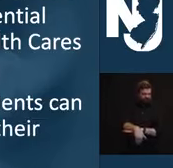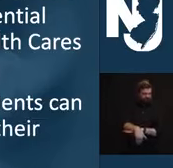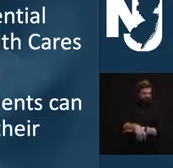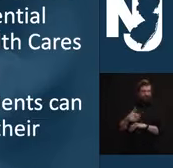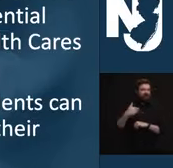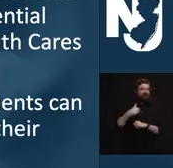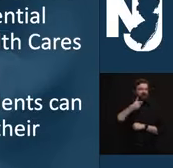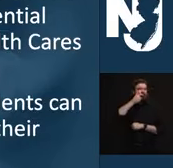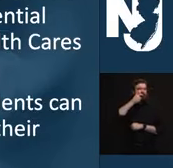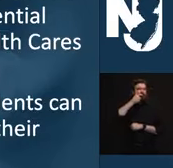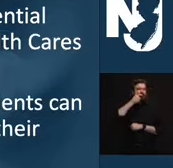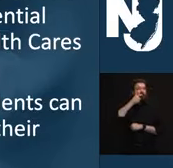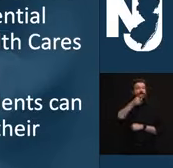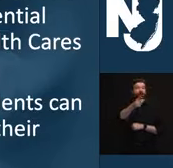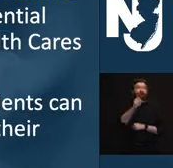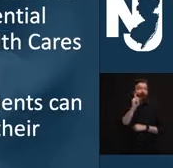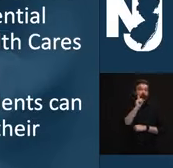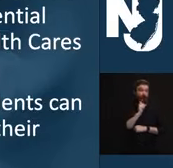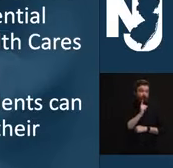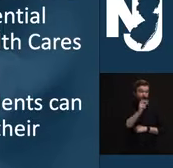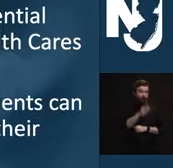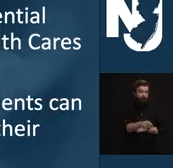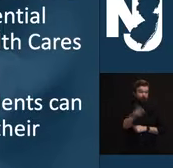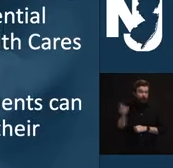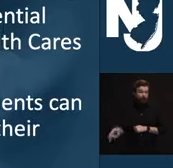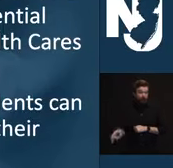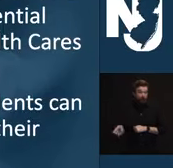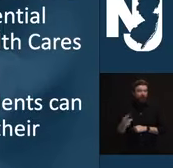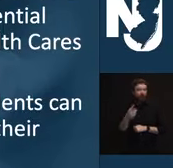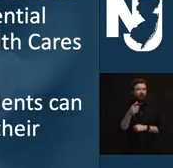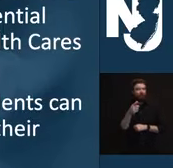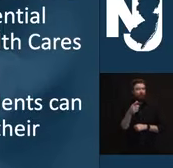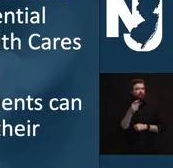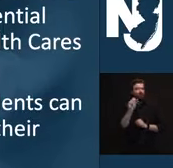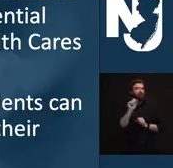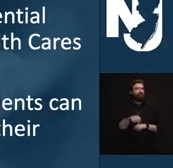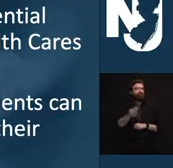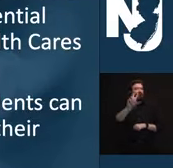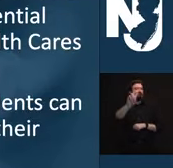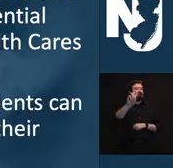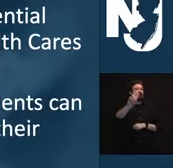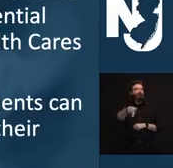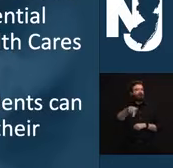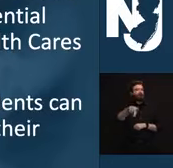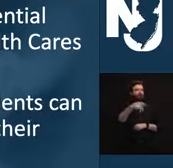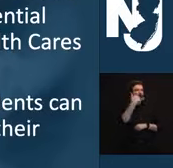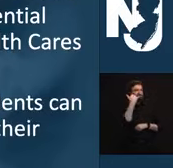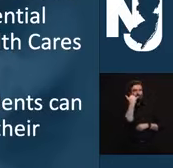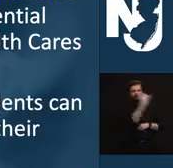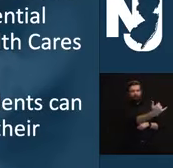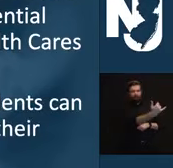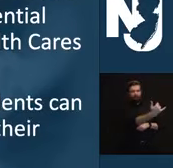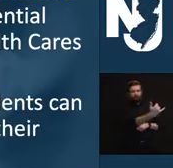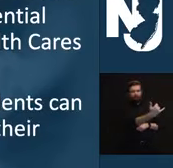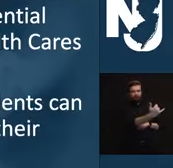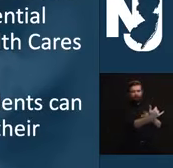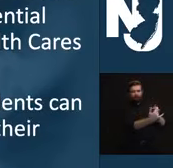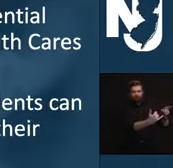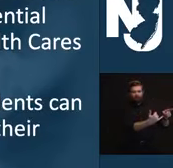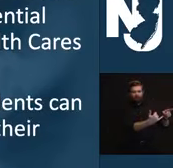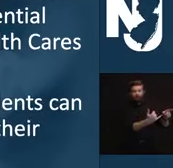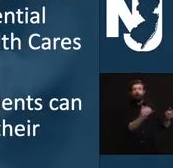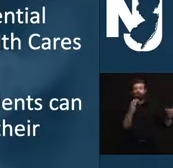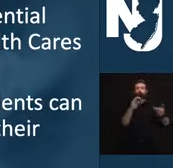For deaf and hard of hearing residents, assistance in American Sign Language is available through a partnership with